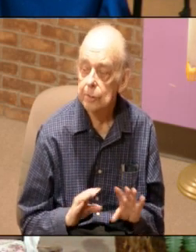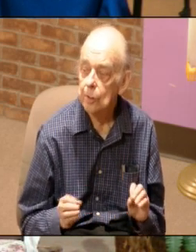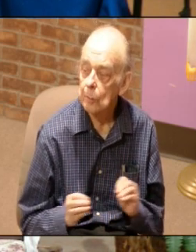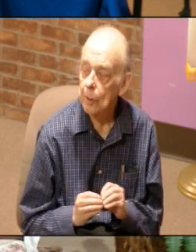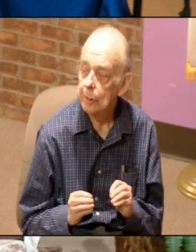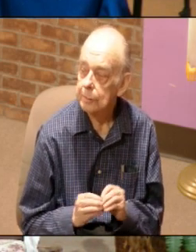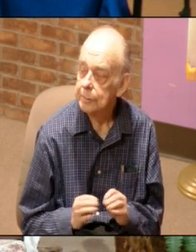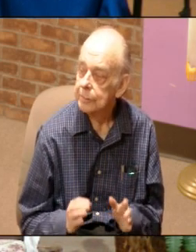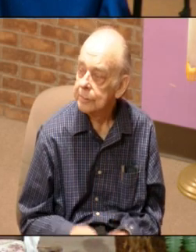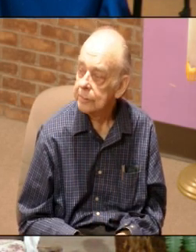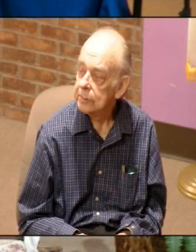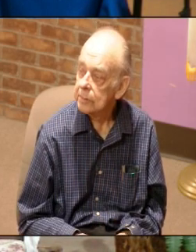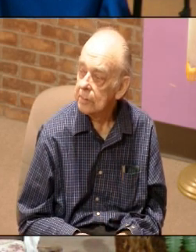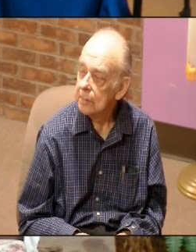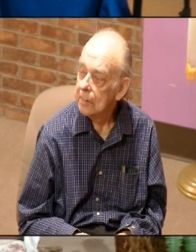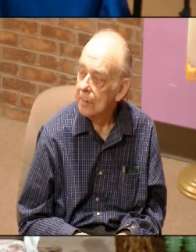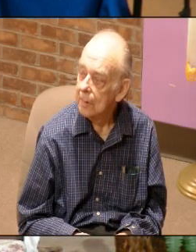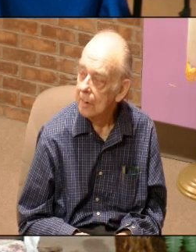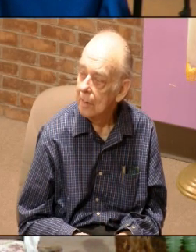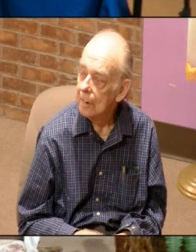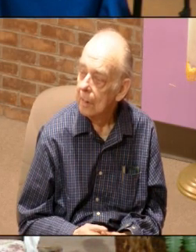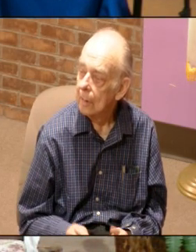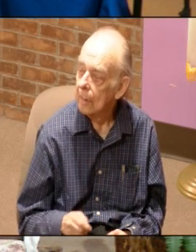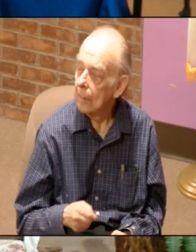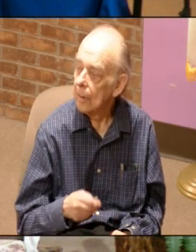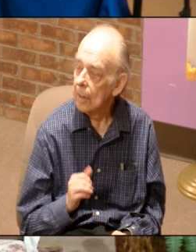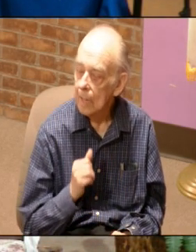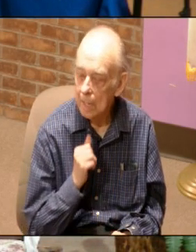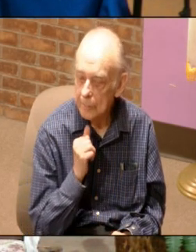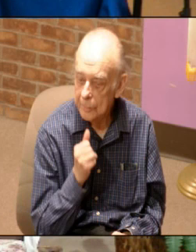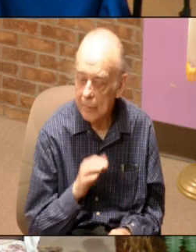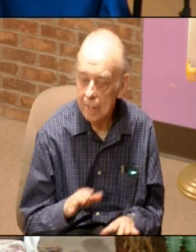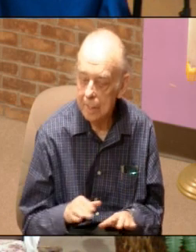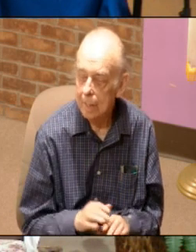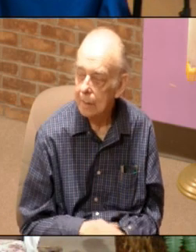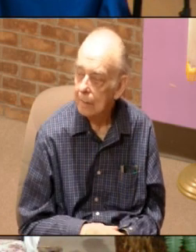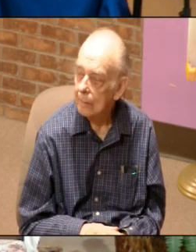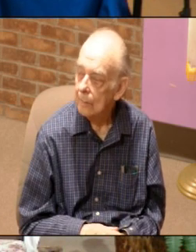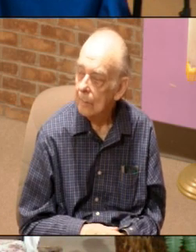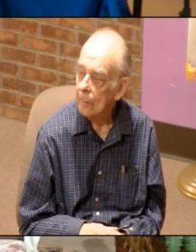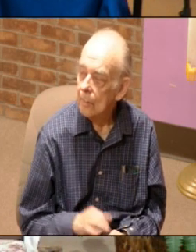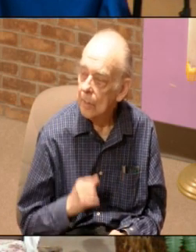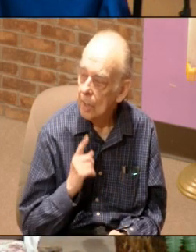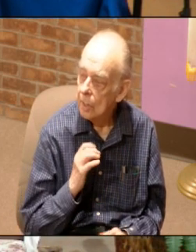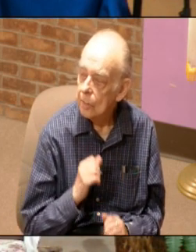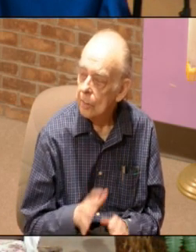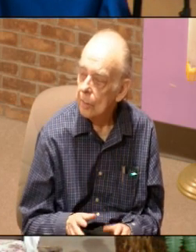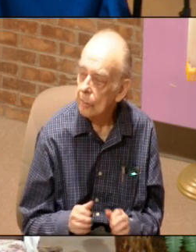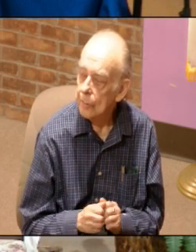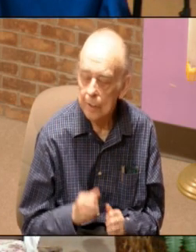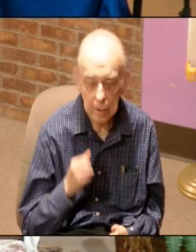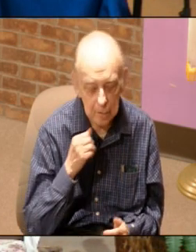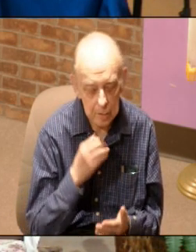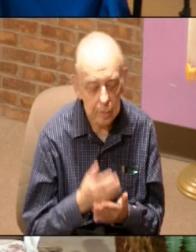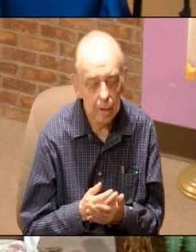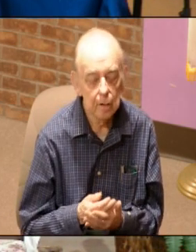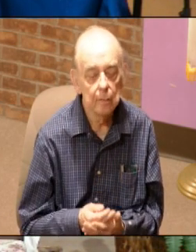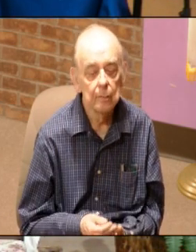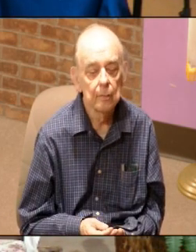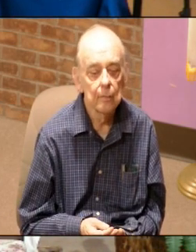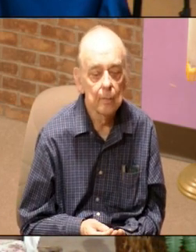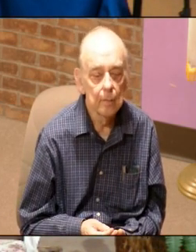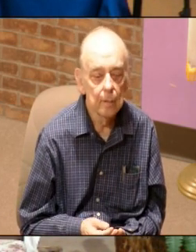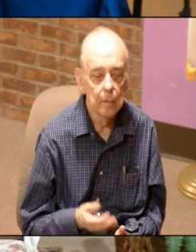that's it but God wasn't and we were blessed with a daughter in